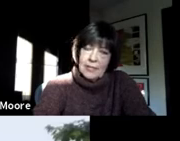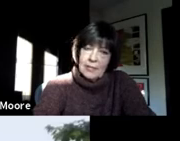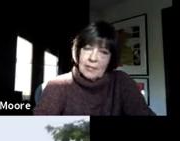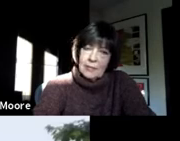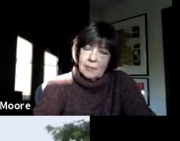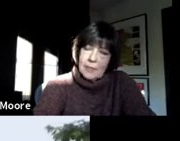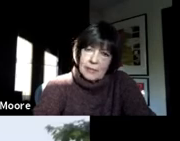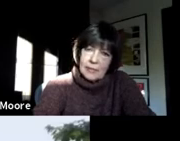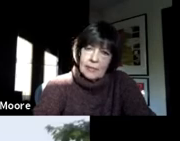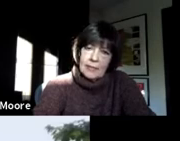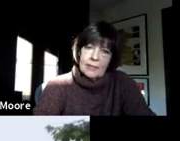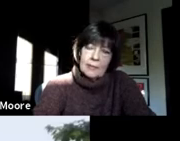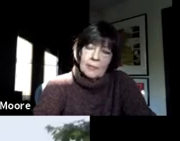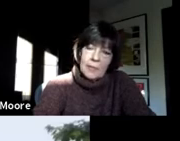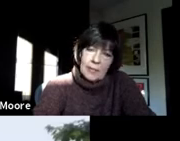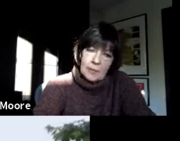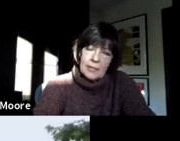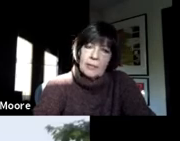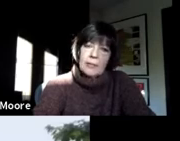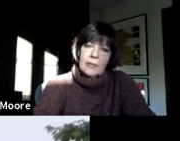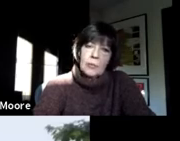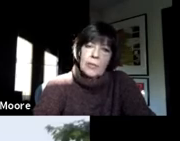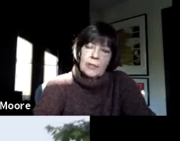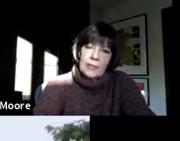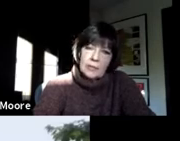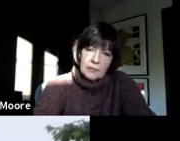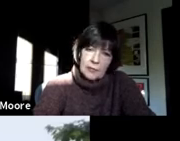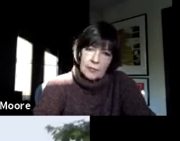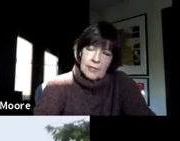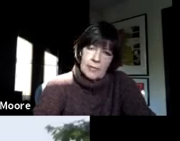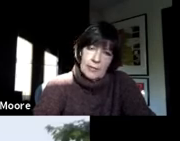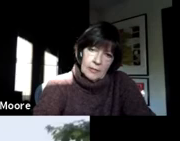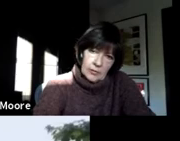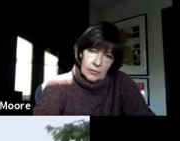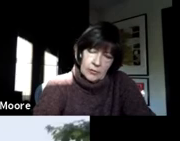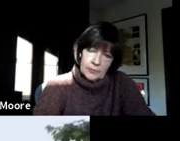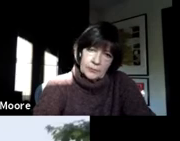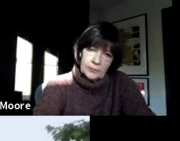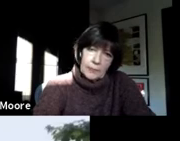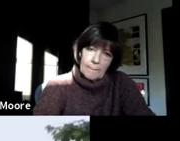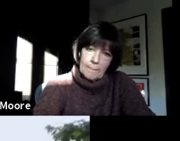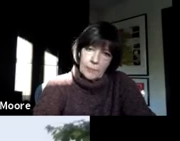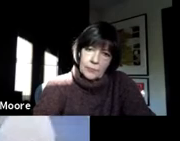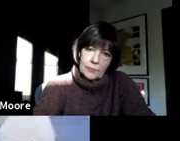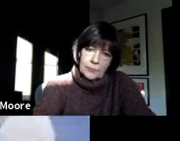understanding that by design, maybe we can influence attitude.